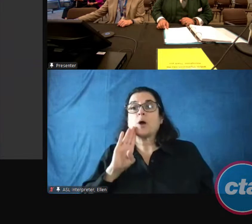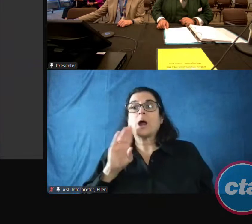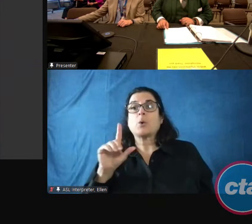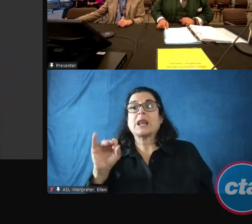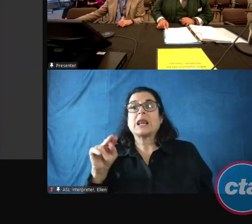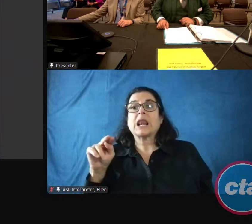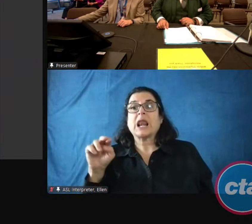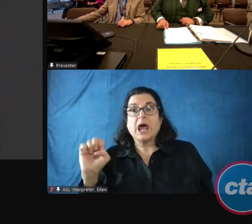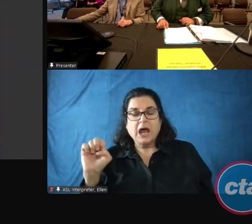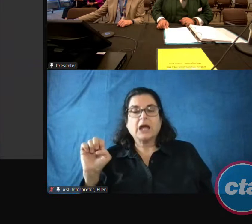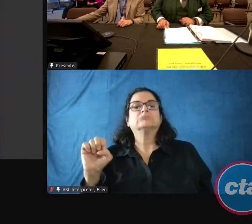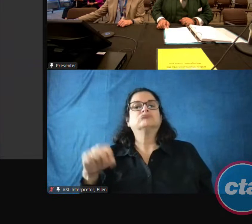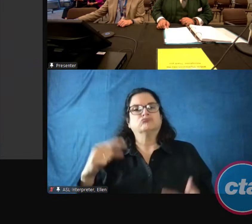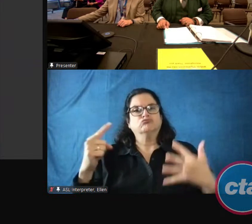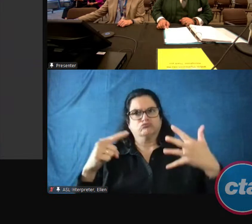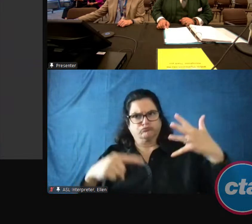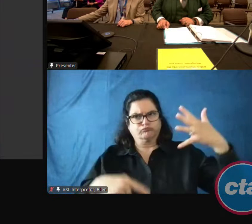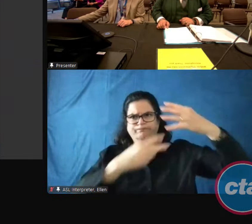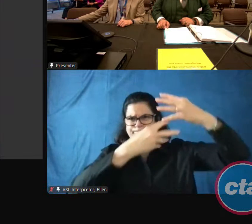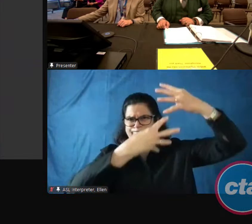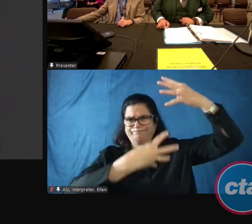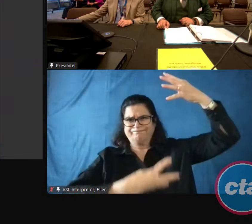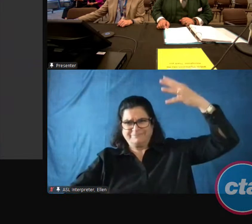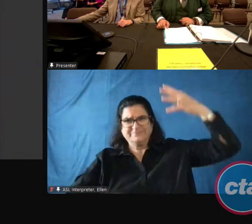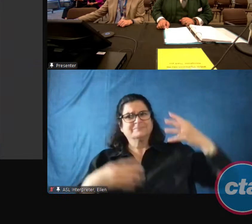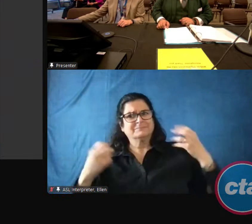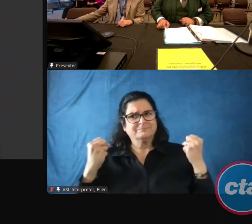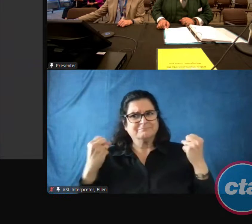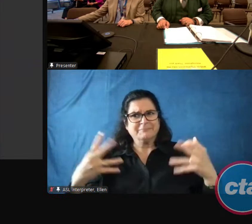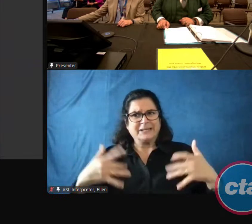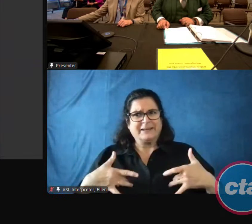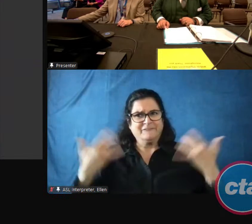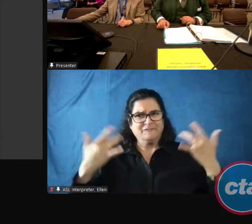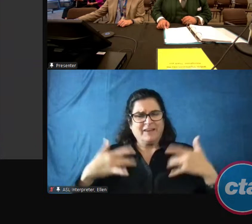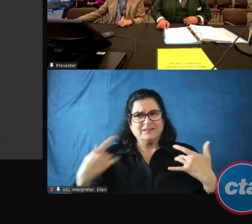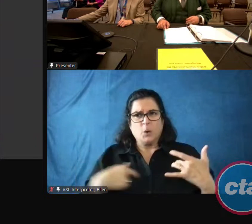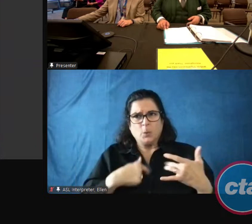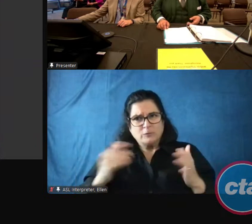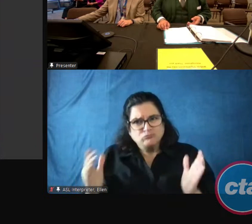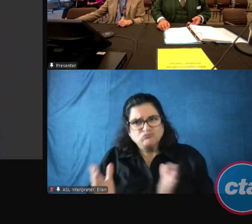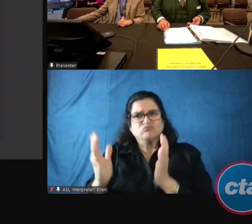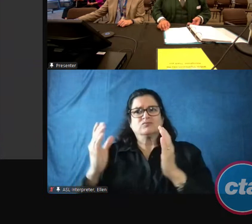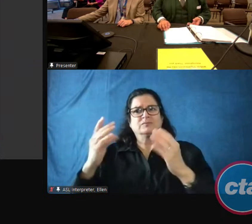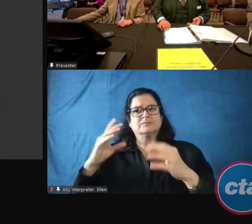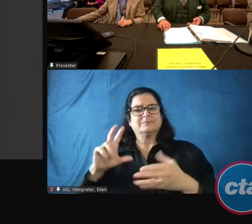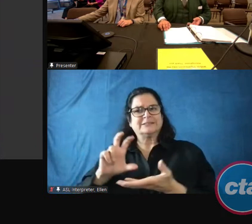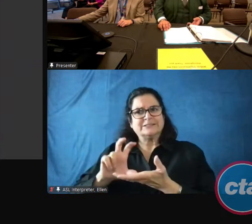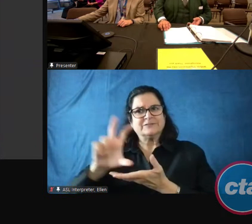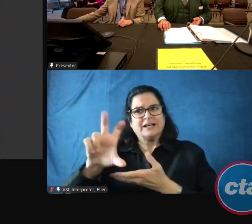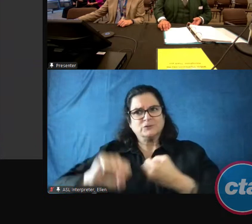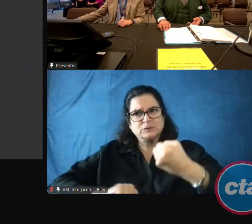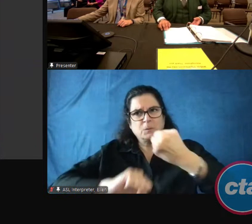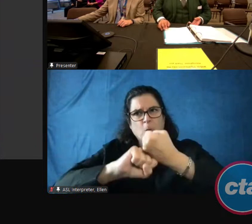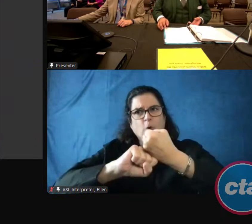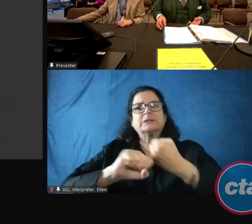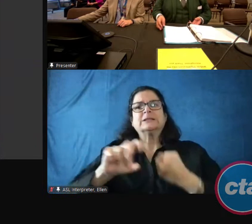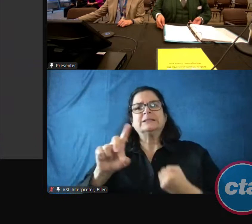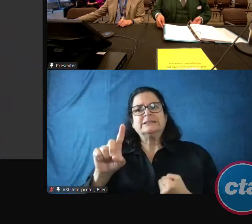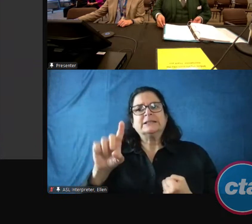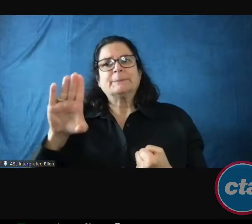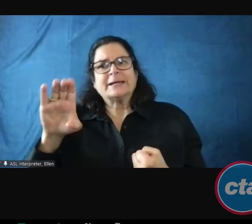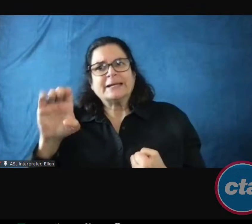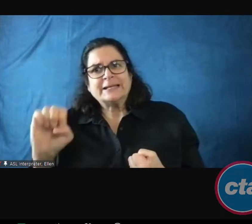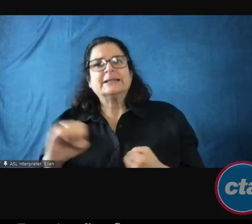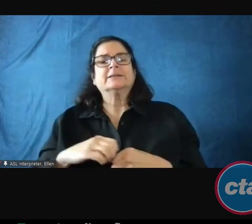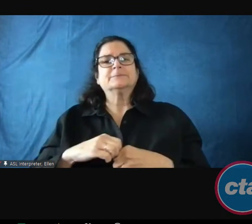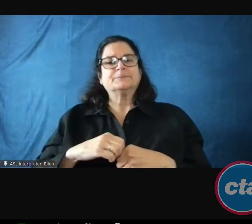our activities and our work on how we advocate, certify, and invest in our DVEs, SBs, and career seekers. It concludes